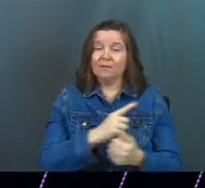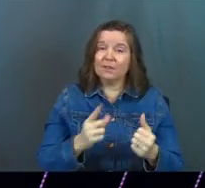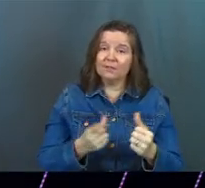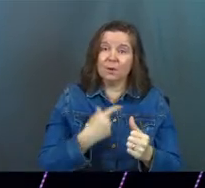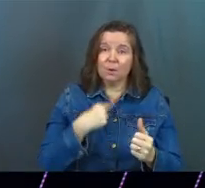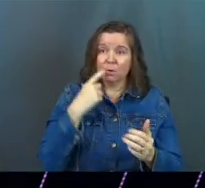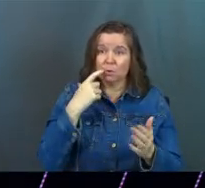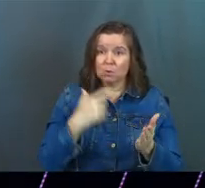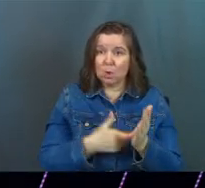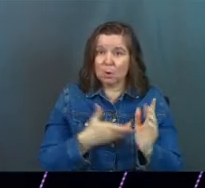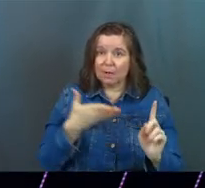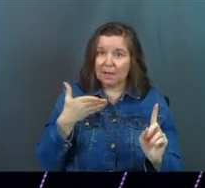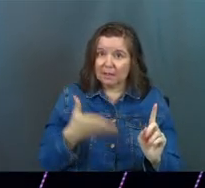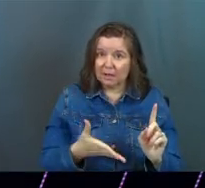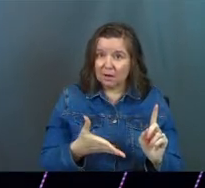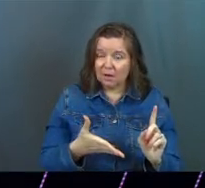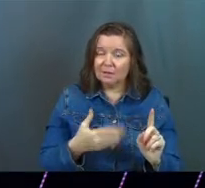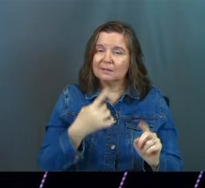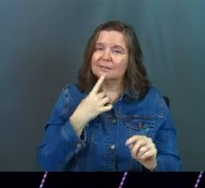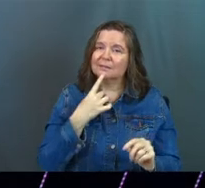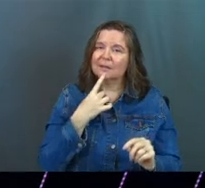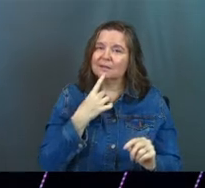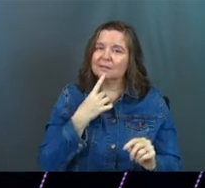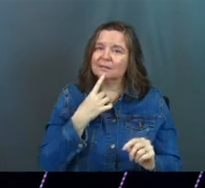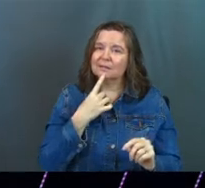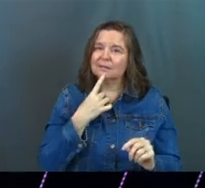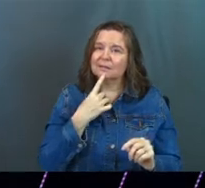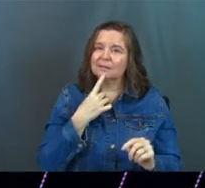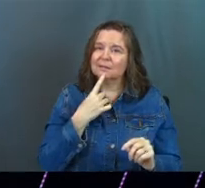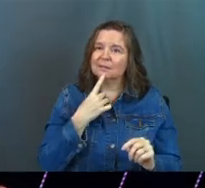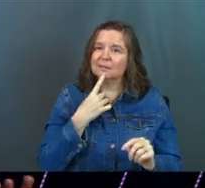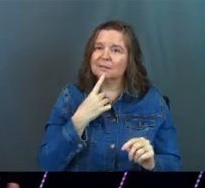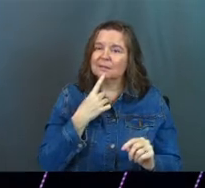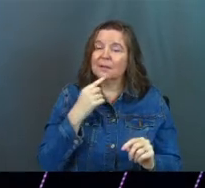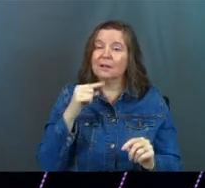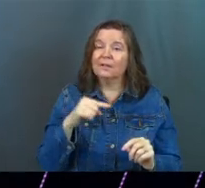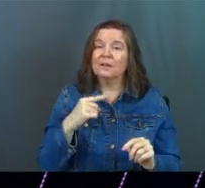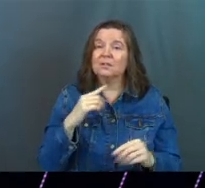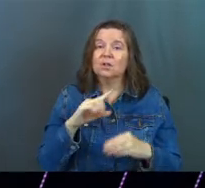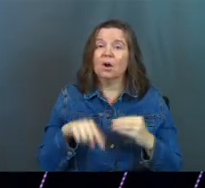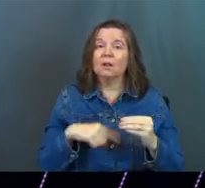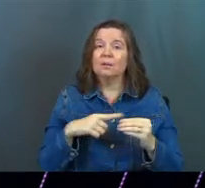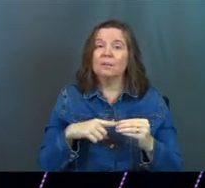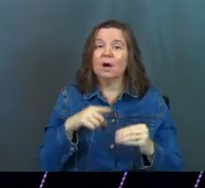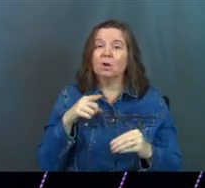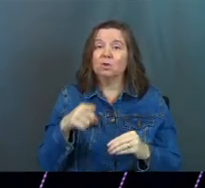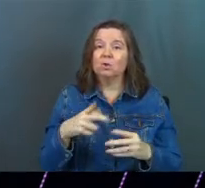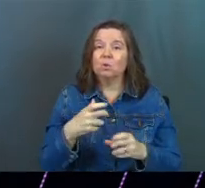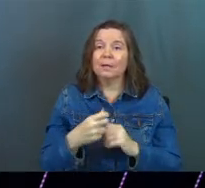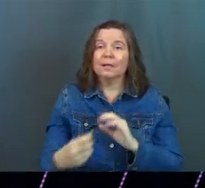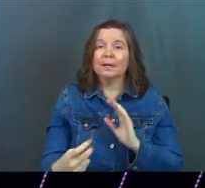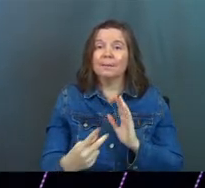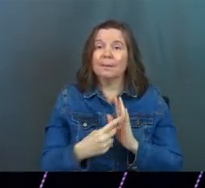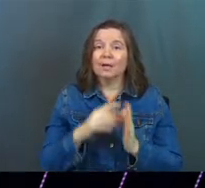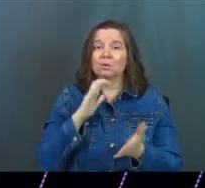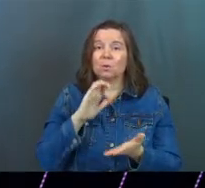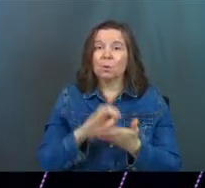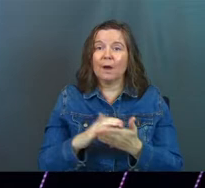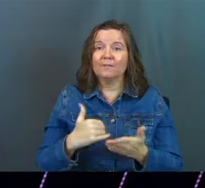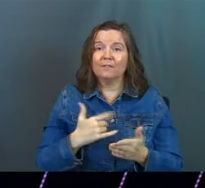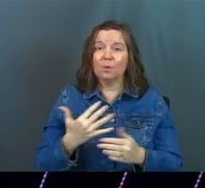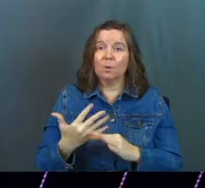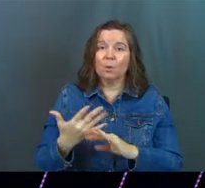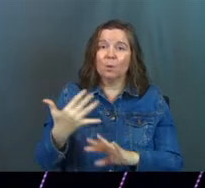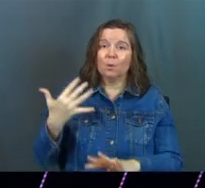thing I want you to notice there is it says, this is all about you getting back to the wife of your